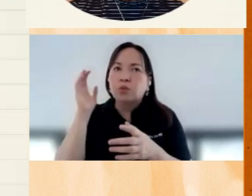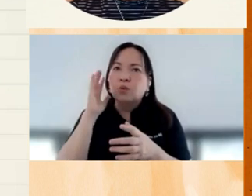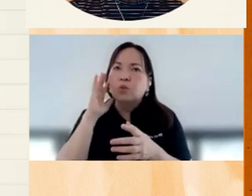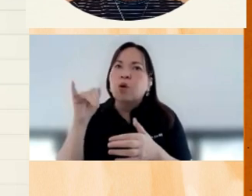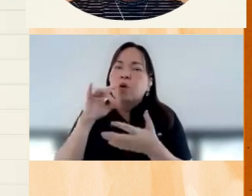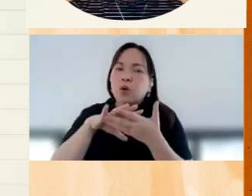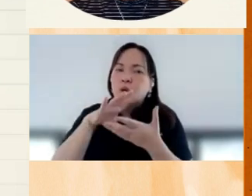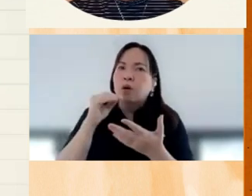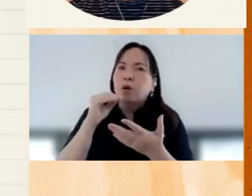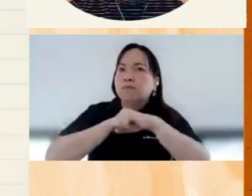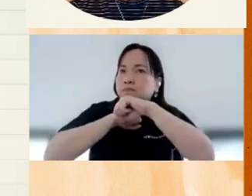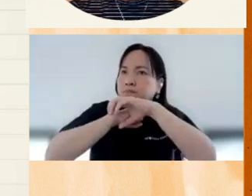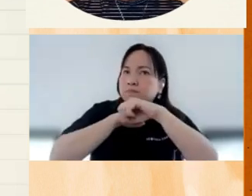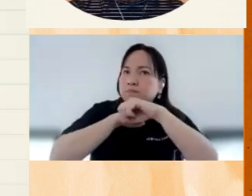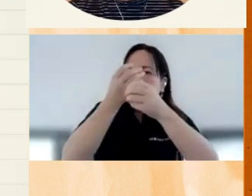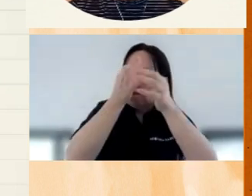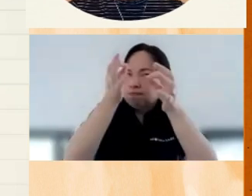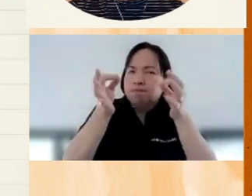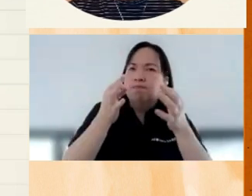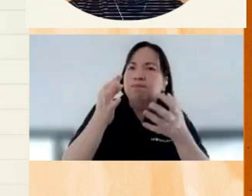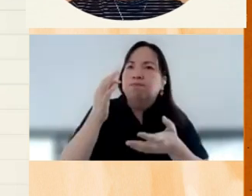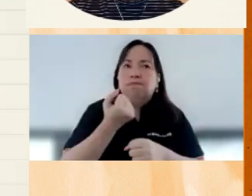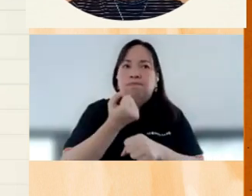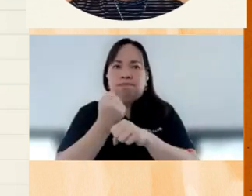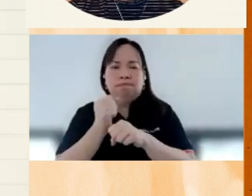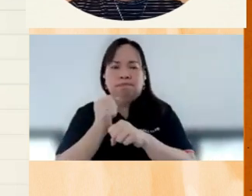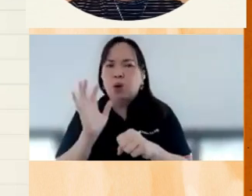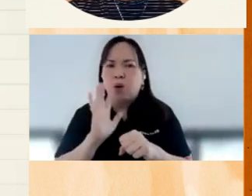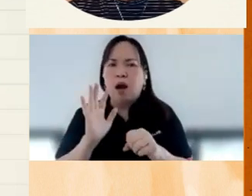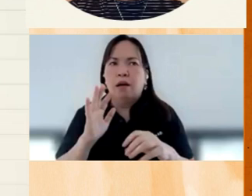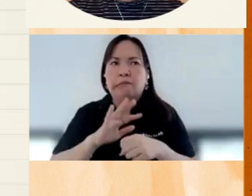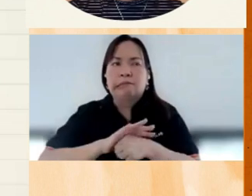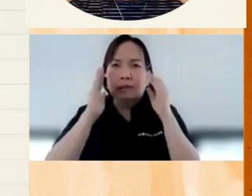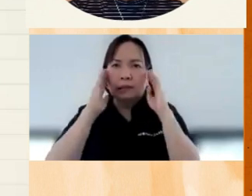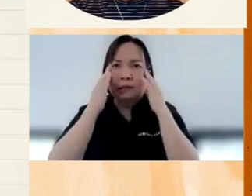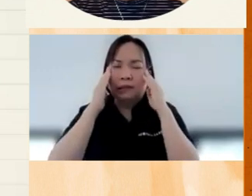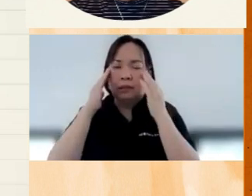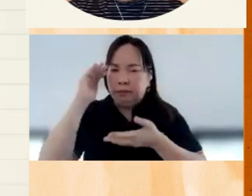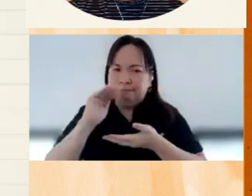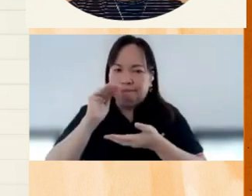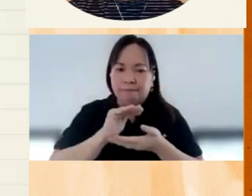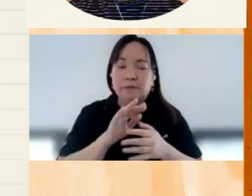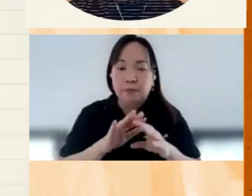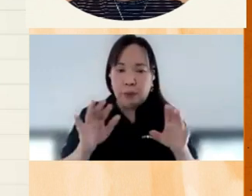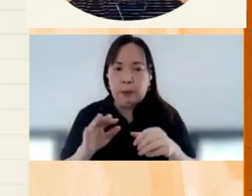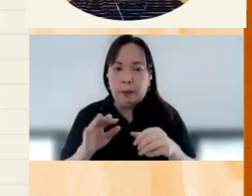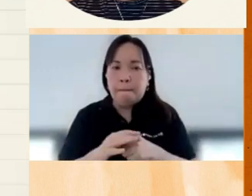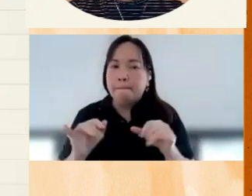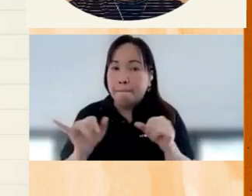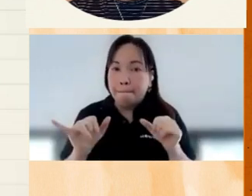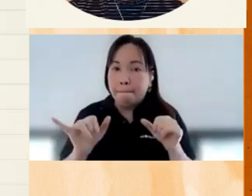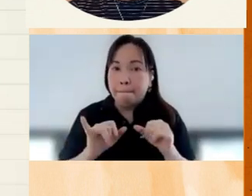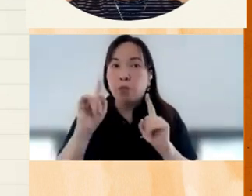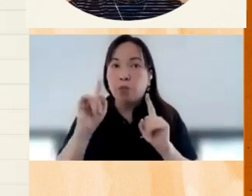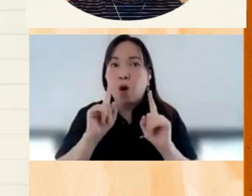children. Of course, talk to a healthcare professional if their child's